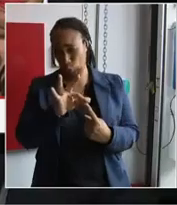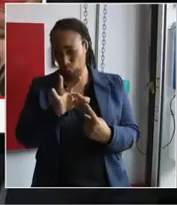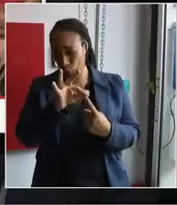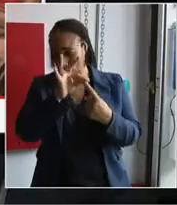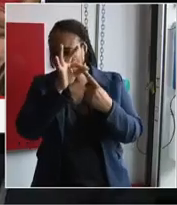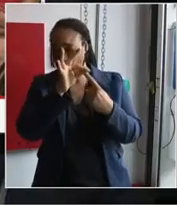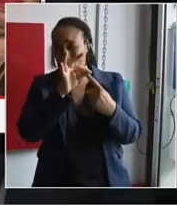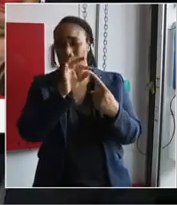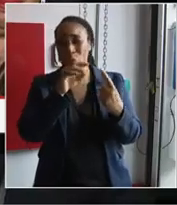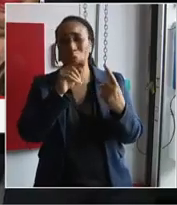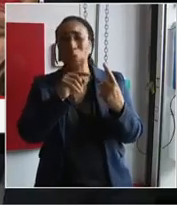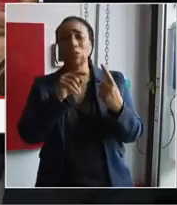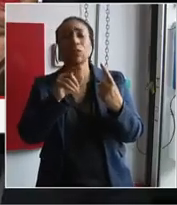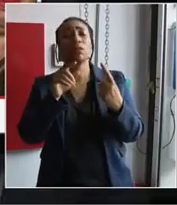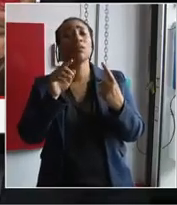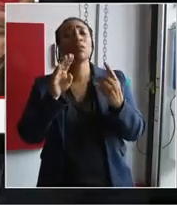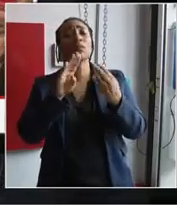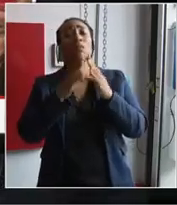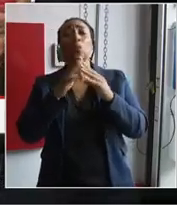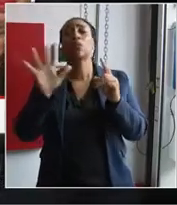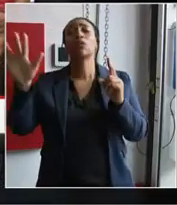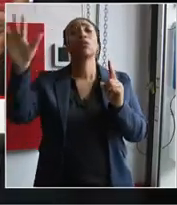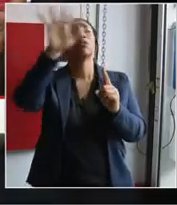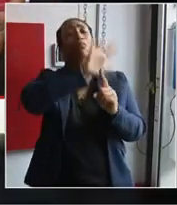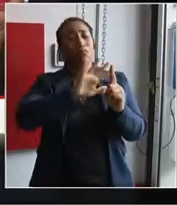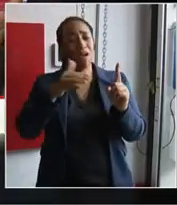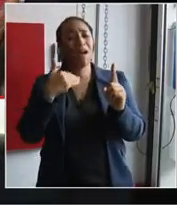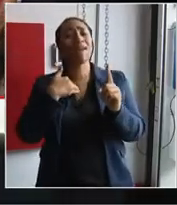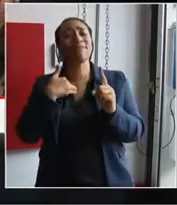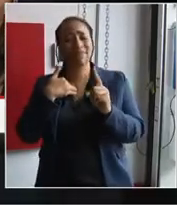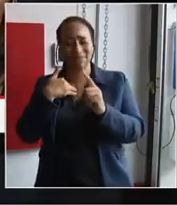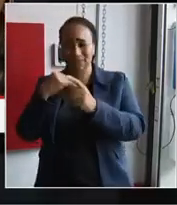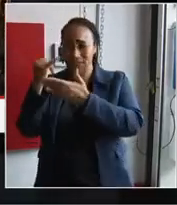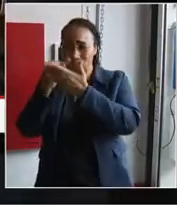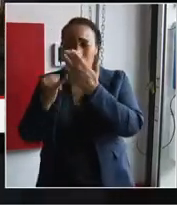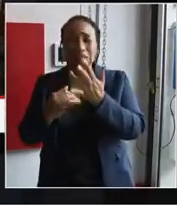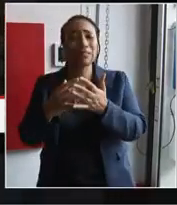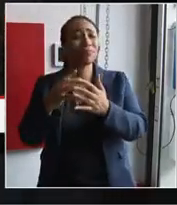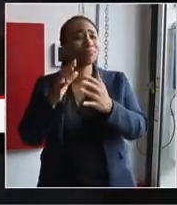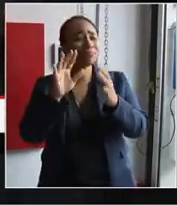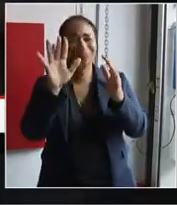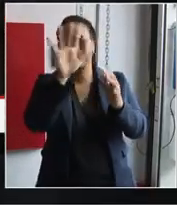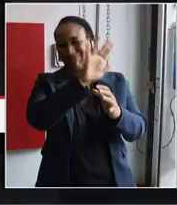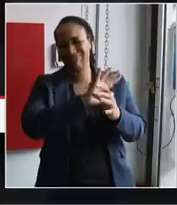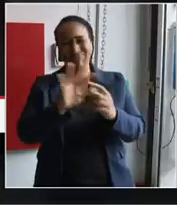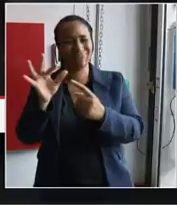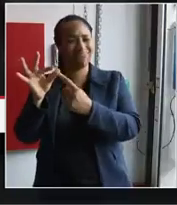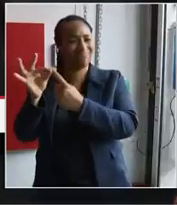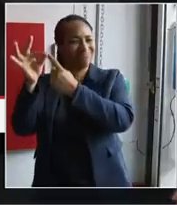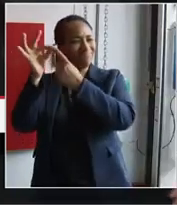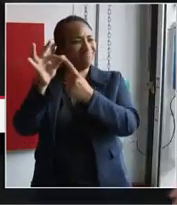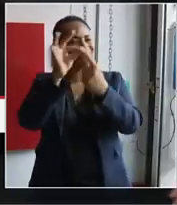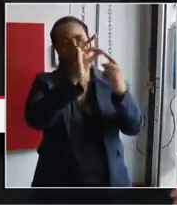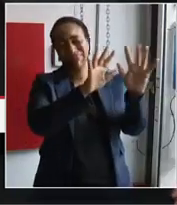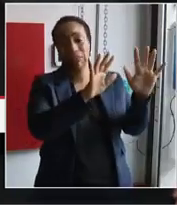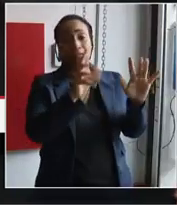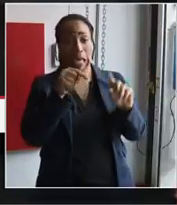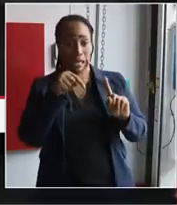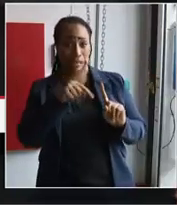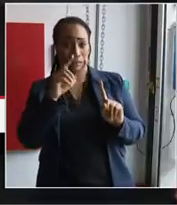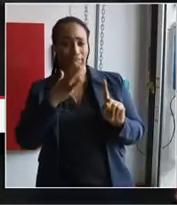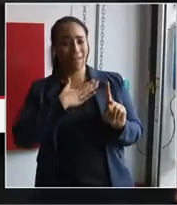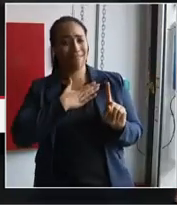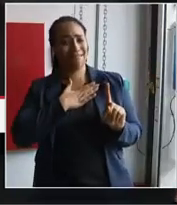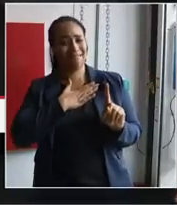their unique art forms, but this is ours. And we have seen, and there's an exhibit here that will show how go-go music